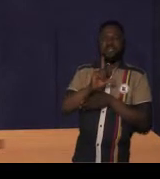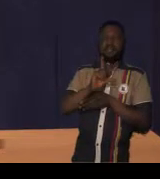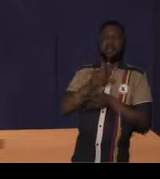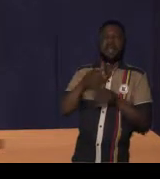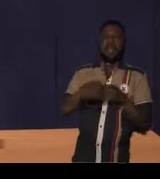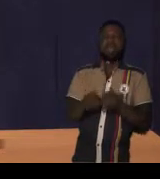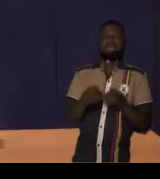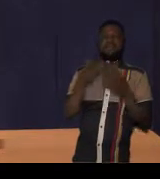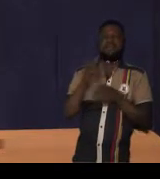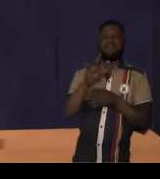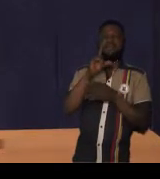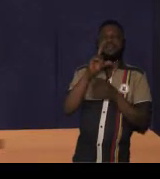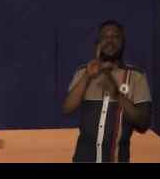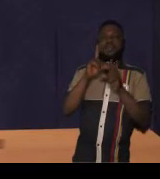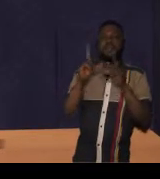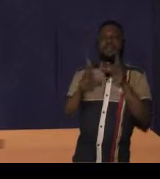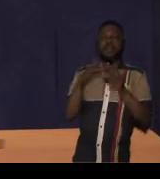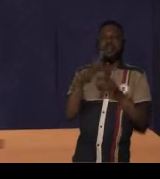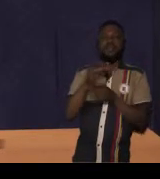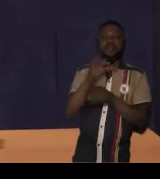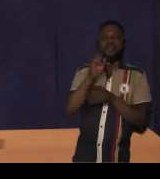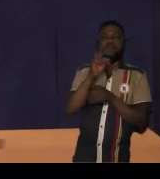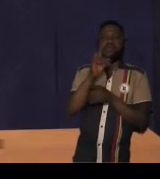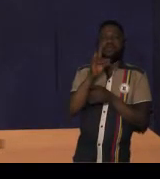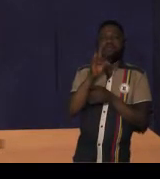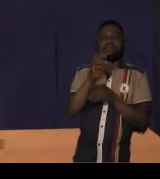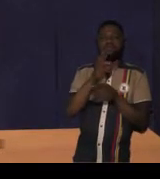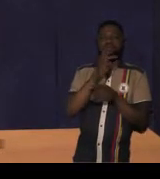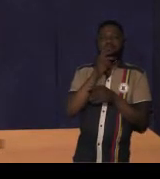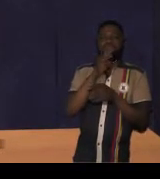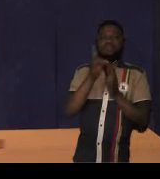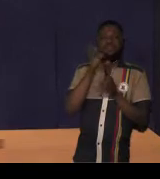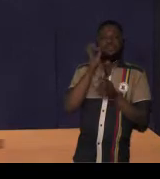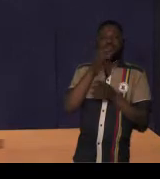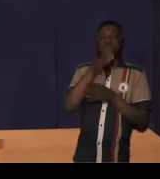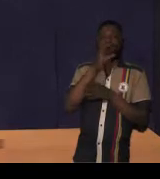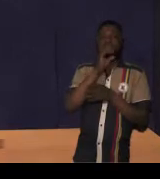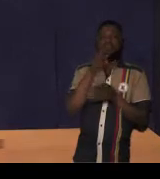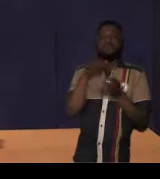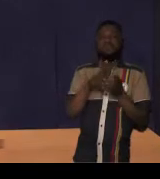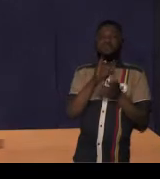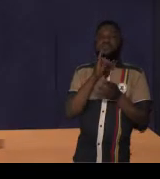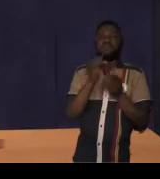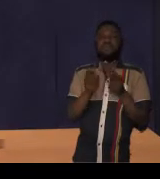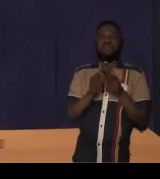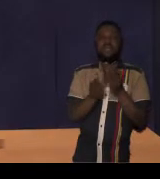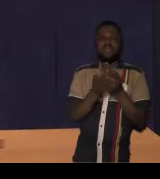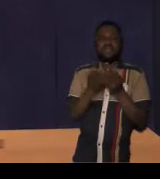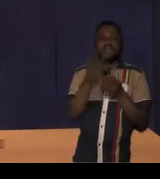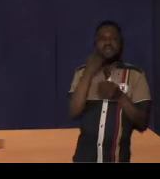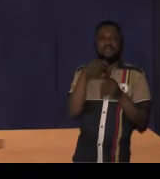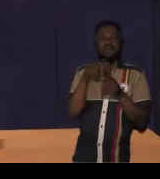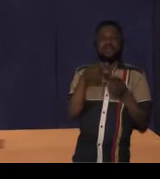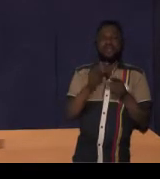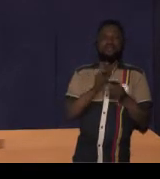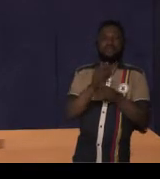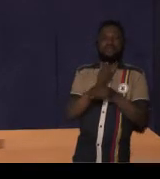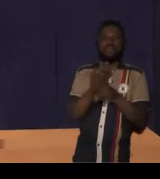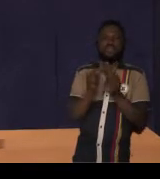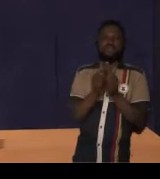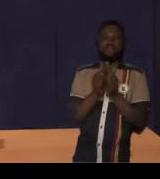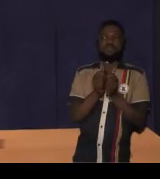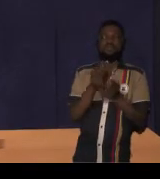centiliters. How many liters of soda water did he end up drinking? I'm sure this one was pretty easy for you, so let's just walk through it